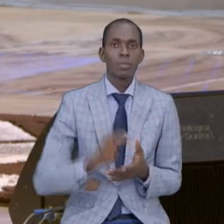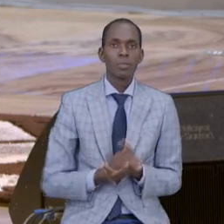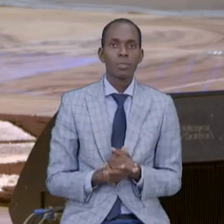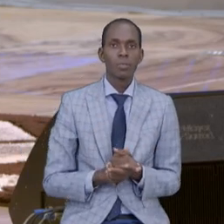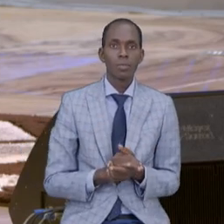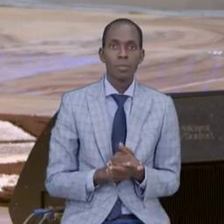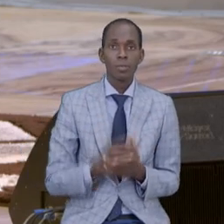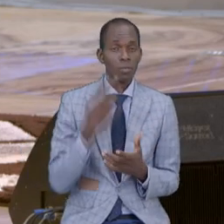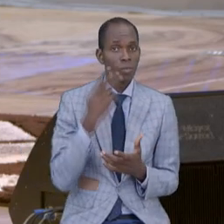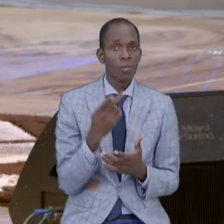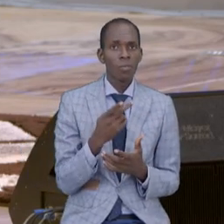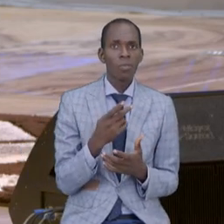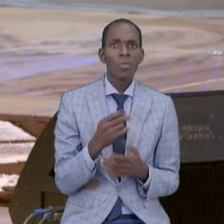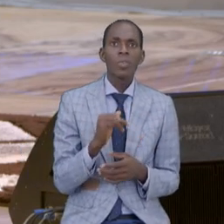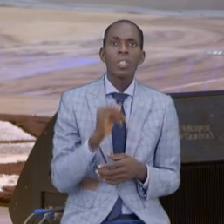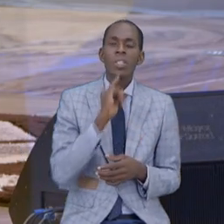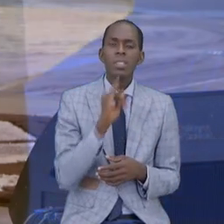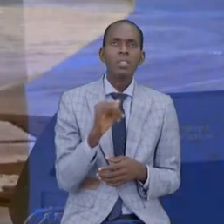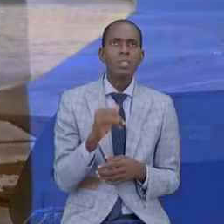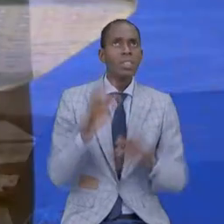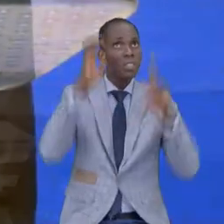the God of the Jews only?